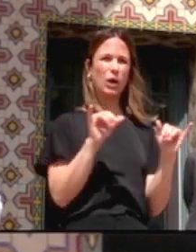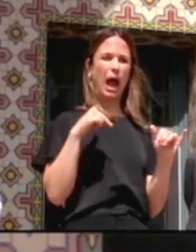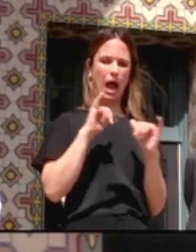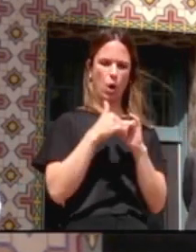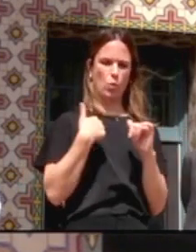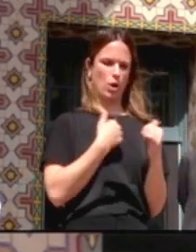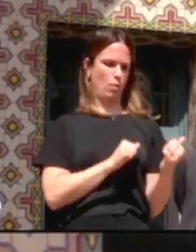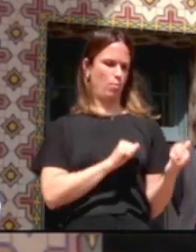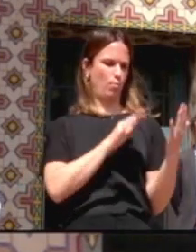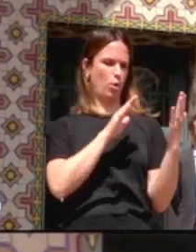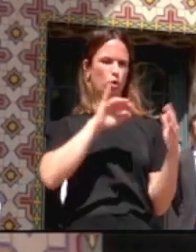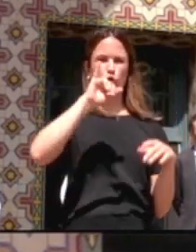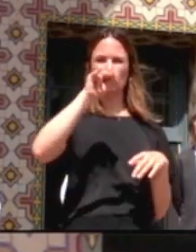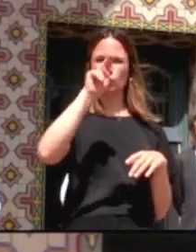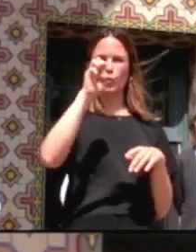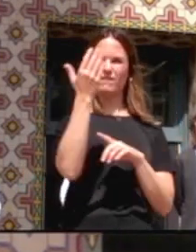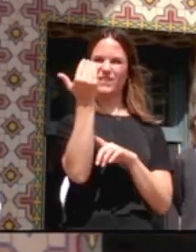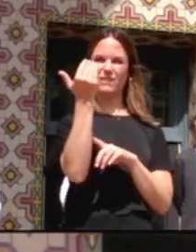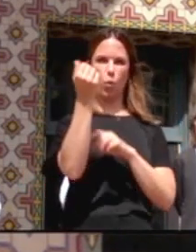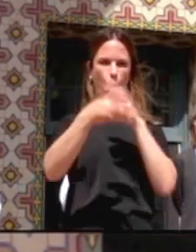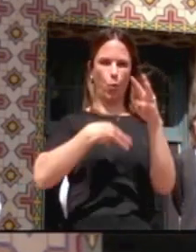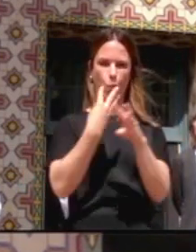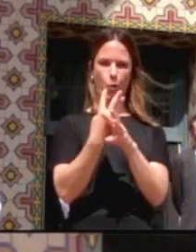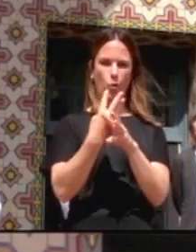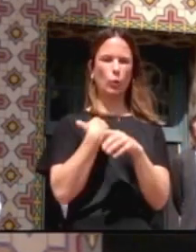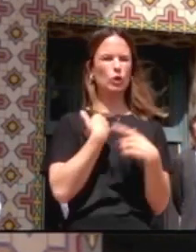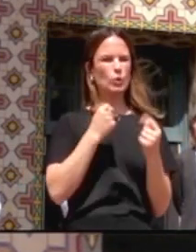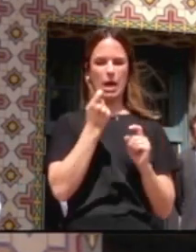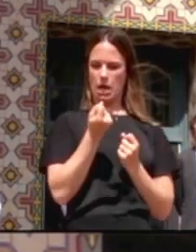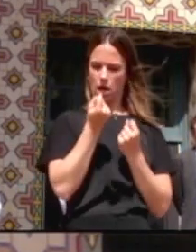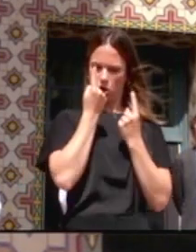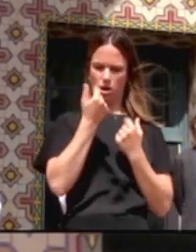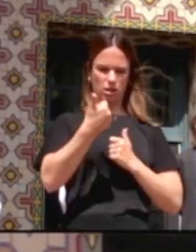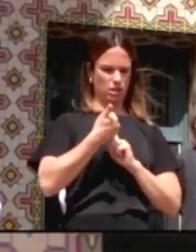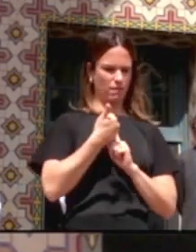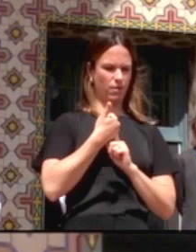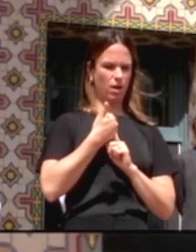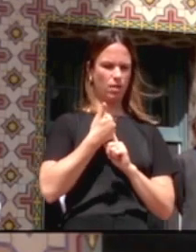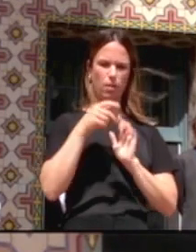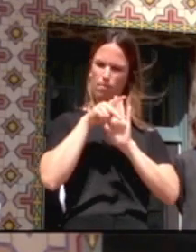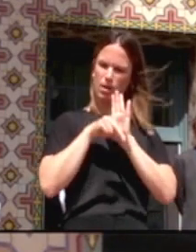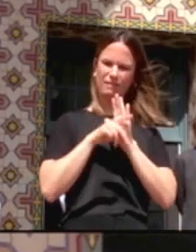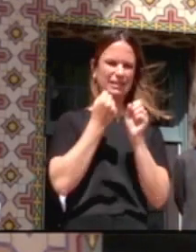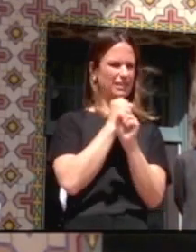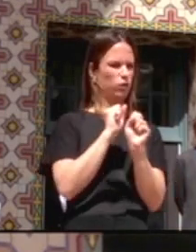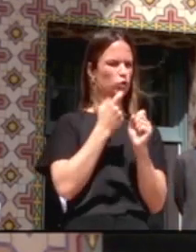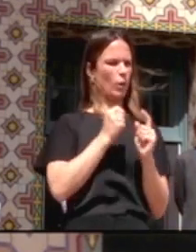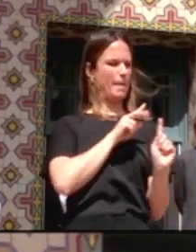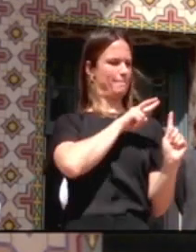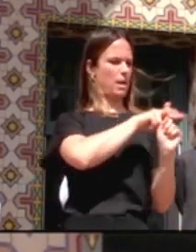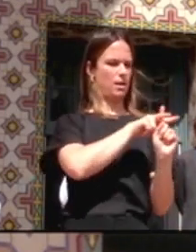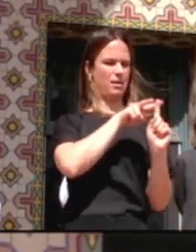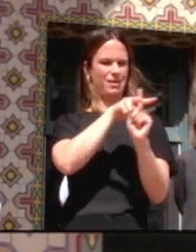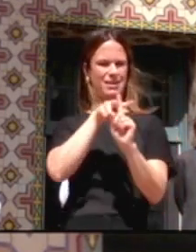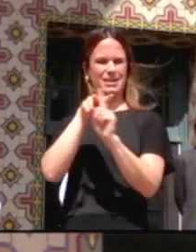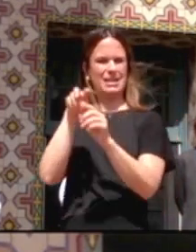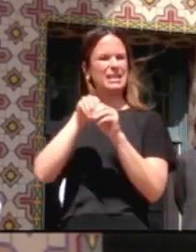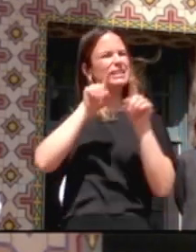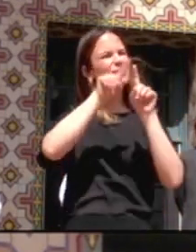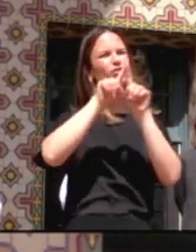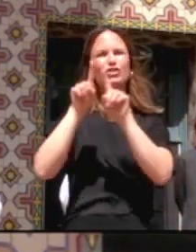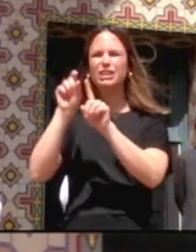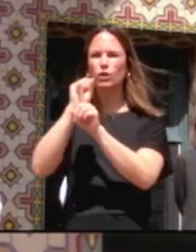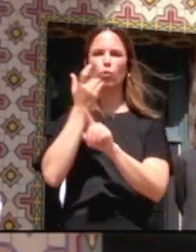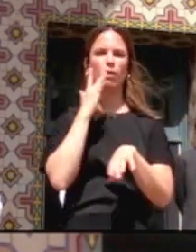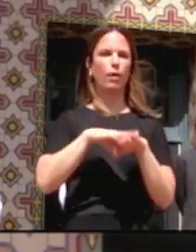approaching the post June 15th world, which is understanding ourselves the principles of safety and applying them situationally in a variety of different settings, rather